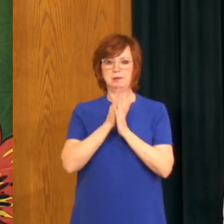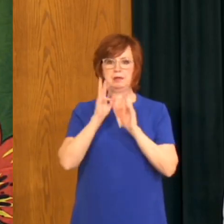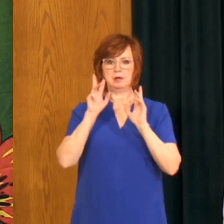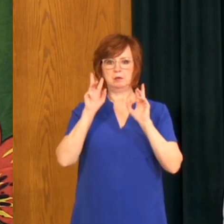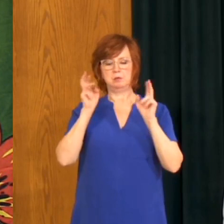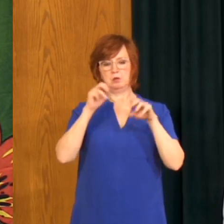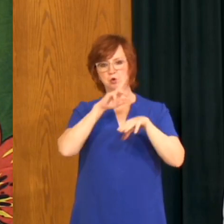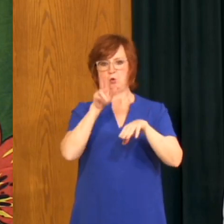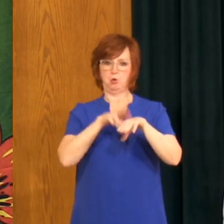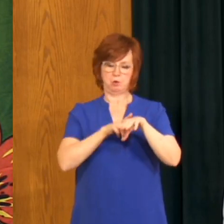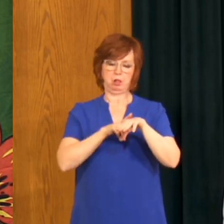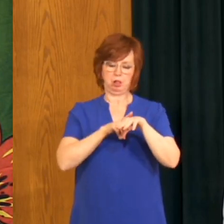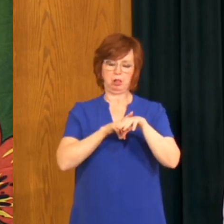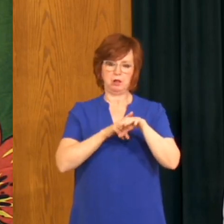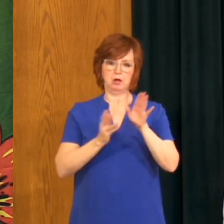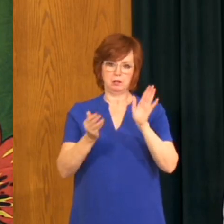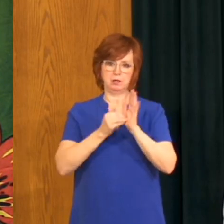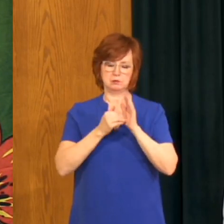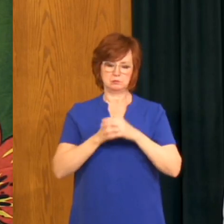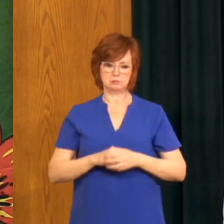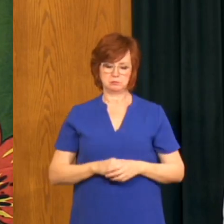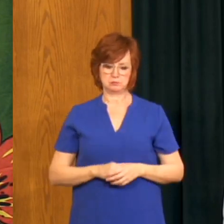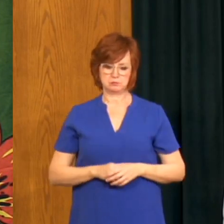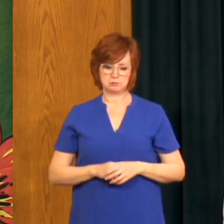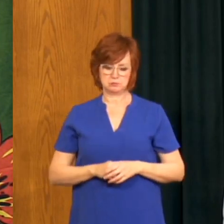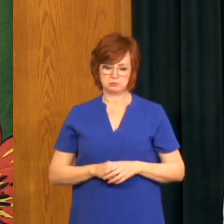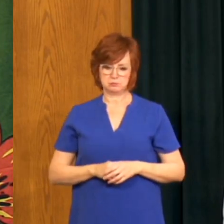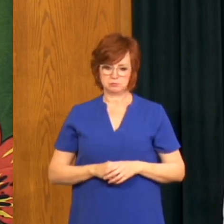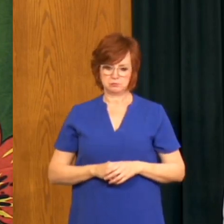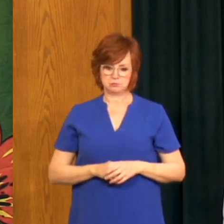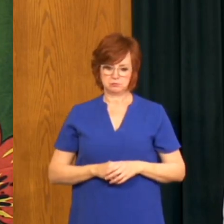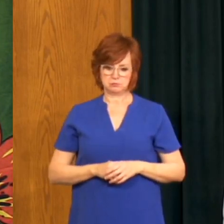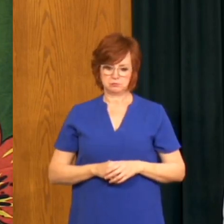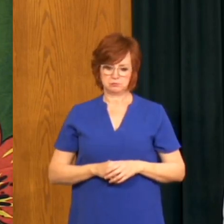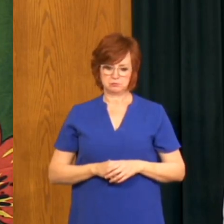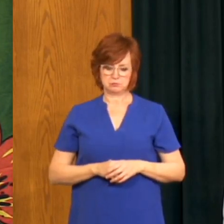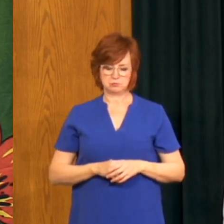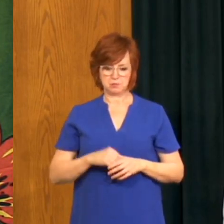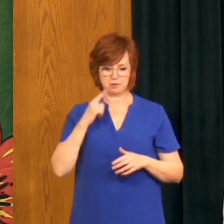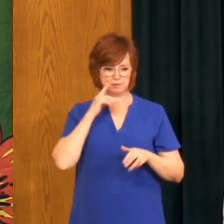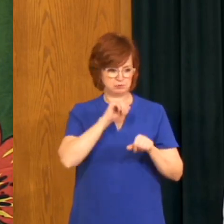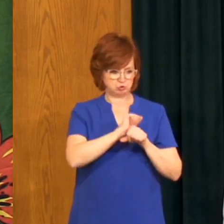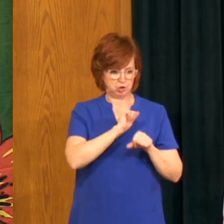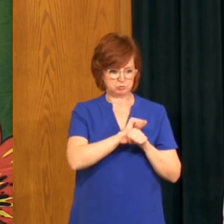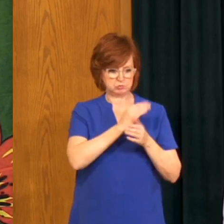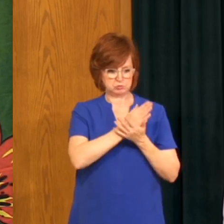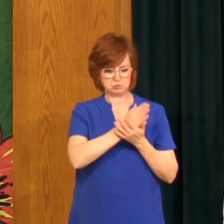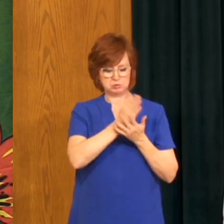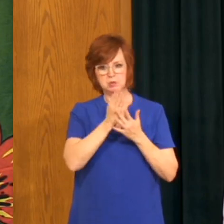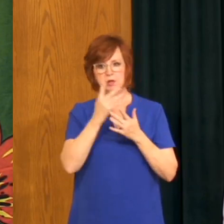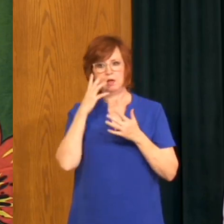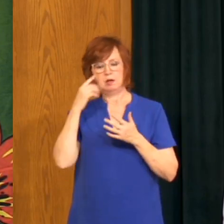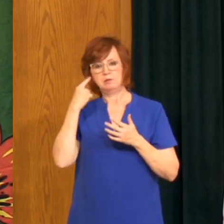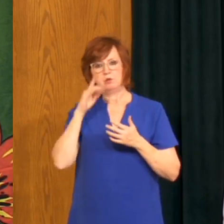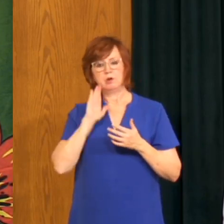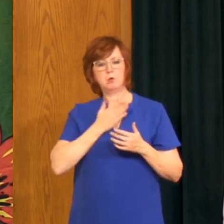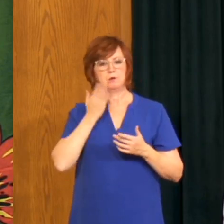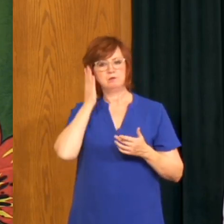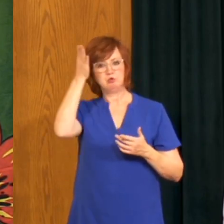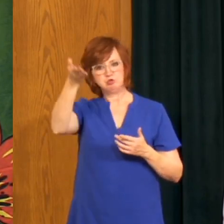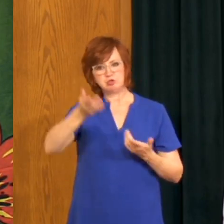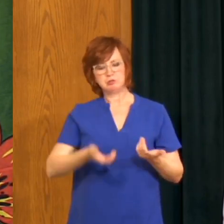our community's population, growing our opportunity, and really growing the opportunity for that next generation, our